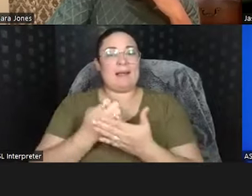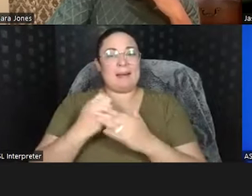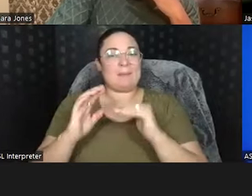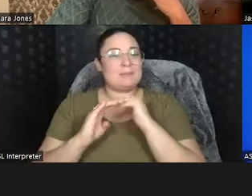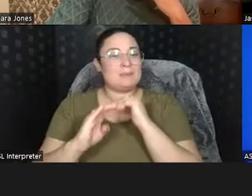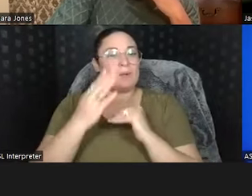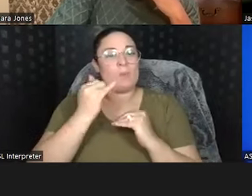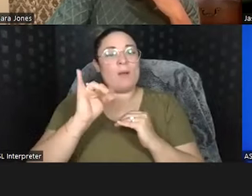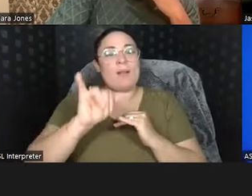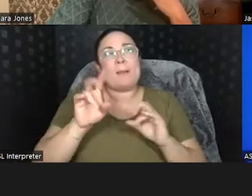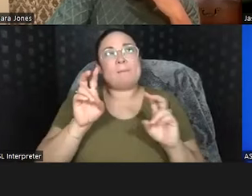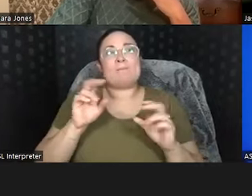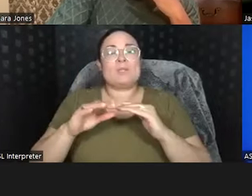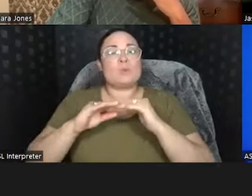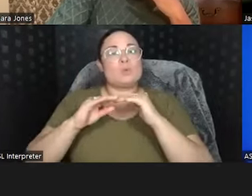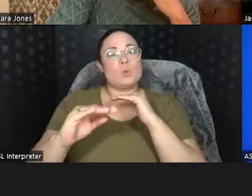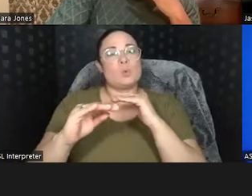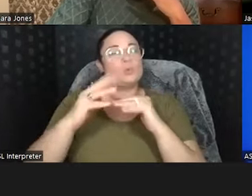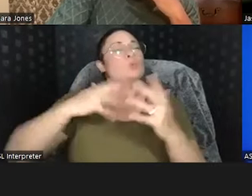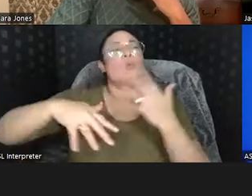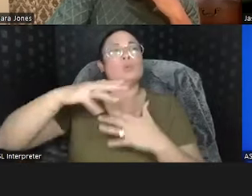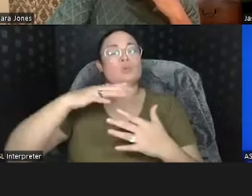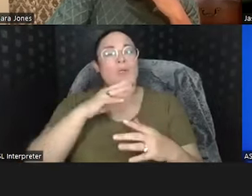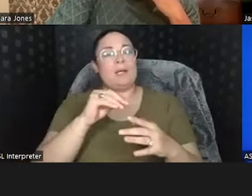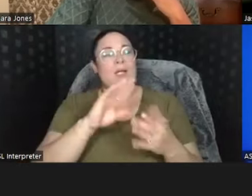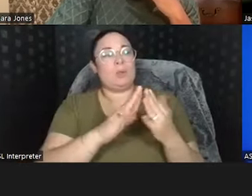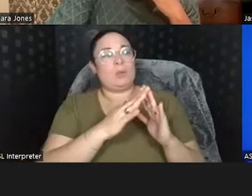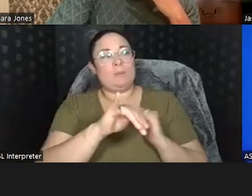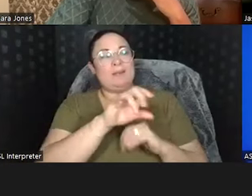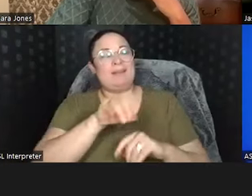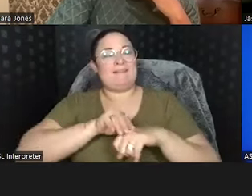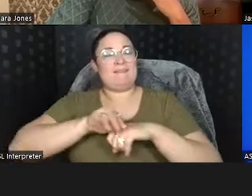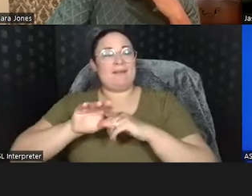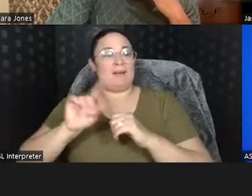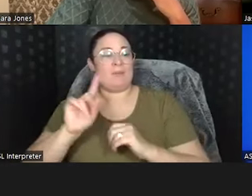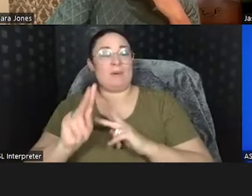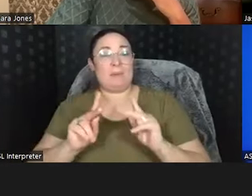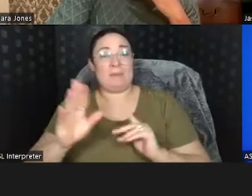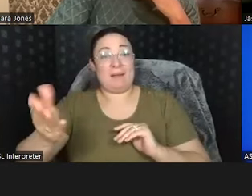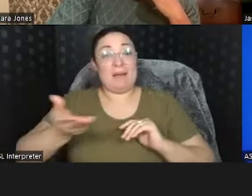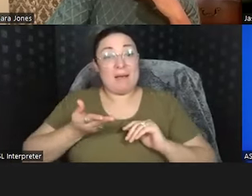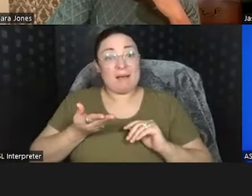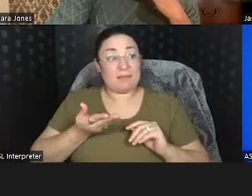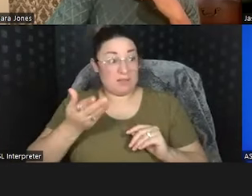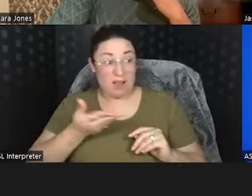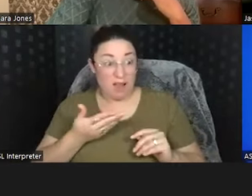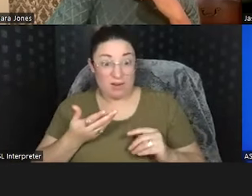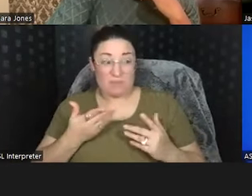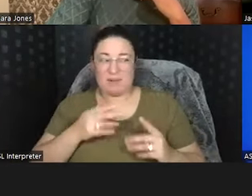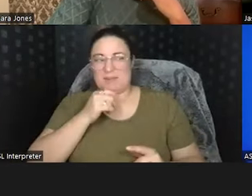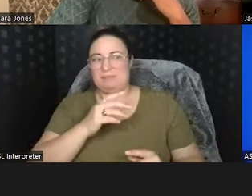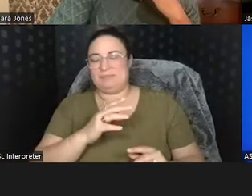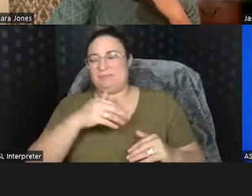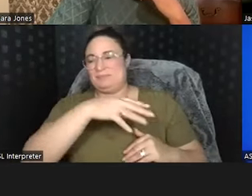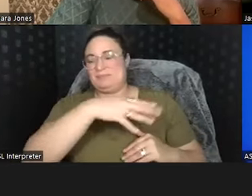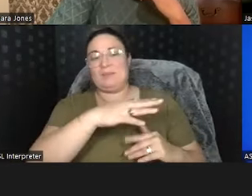that social and community context can affect, where folks are hired, if they're even hired at all, whether or not they have